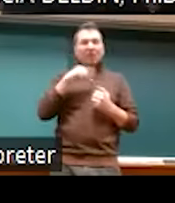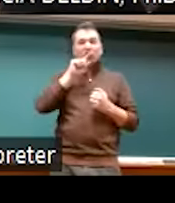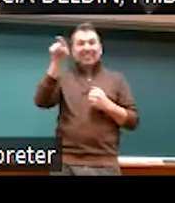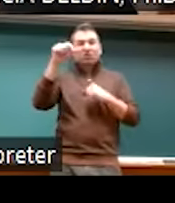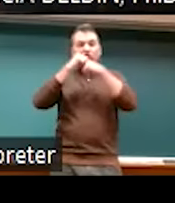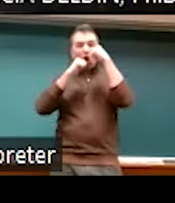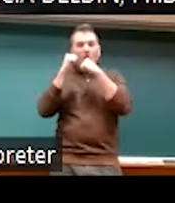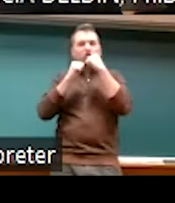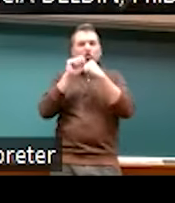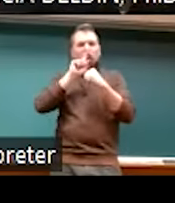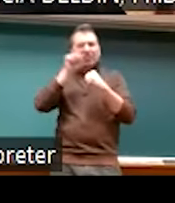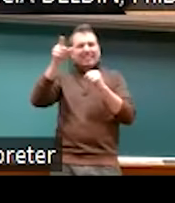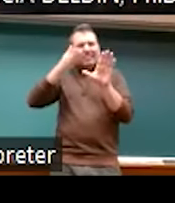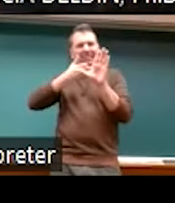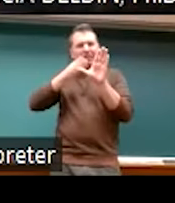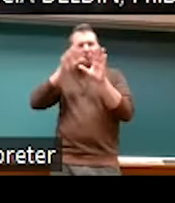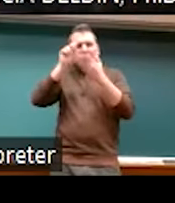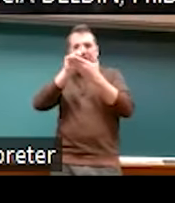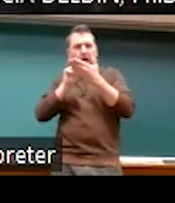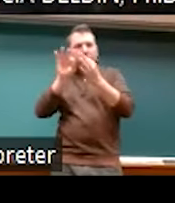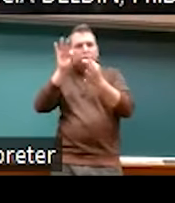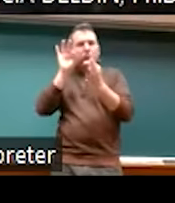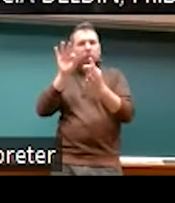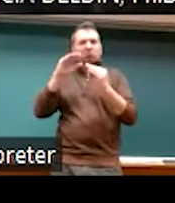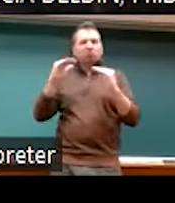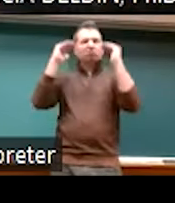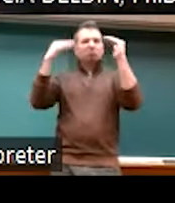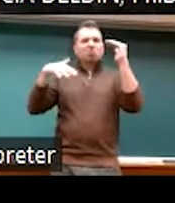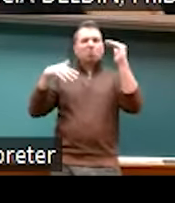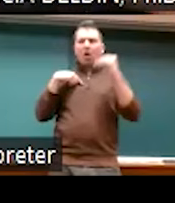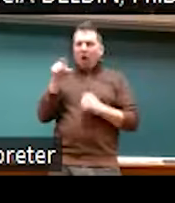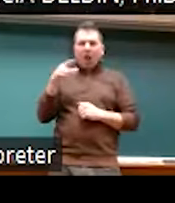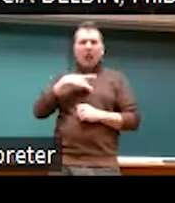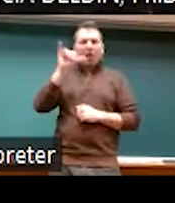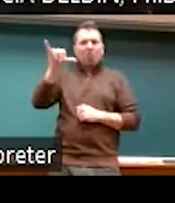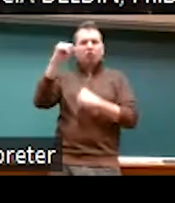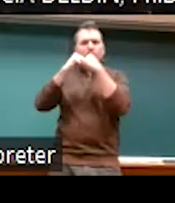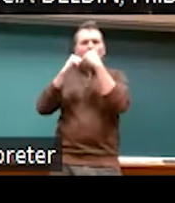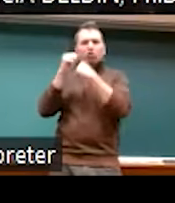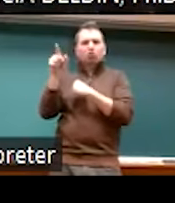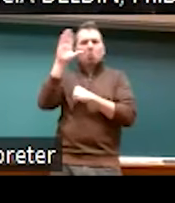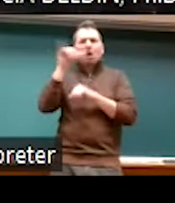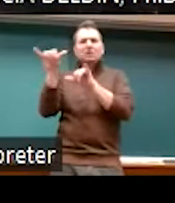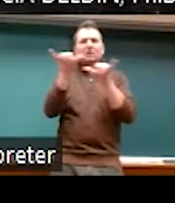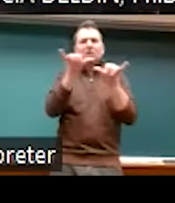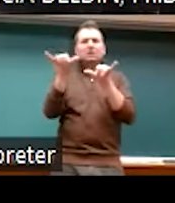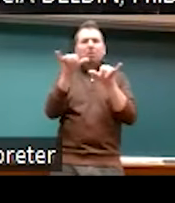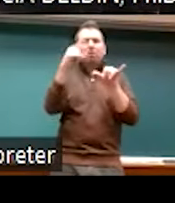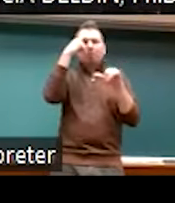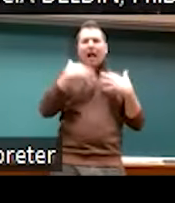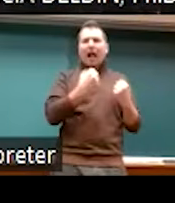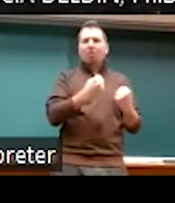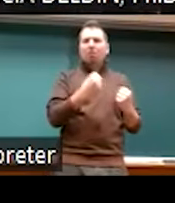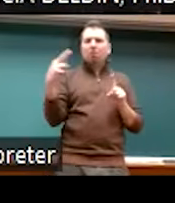to myself, why don't we have something like this for mental health? Again, because innovation is usually where you have